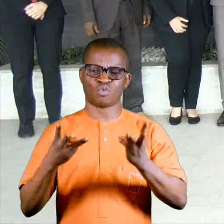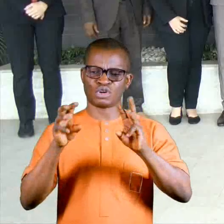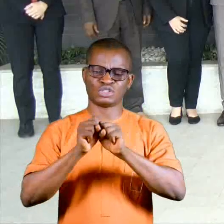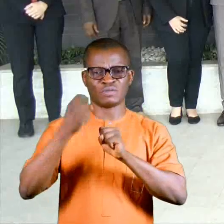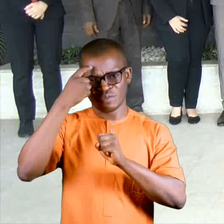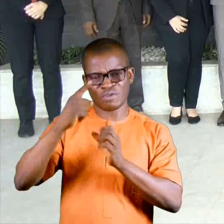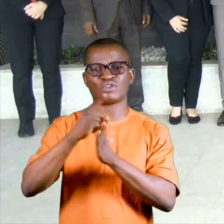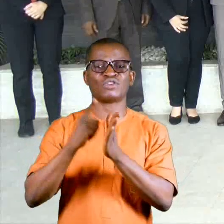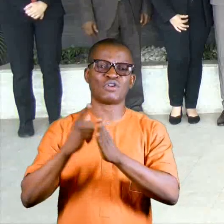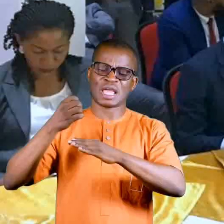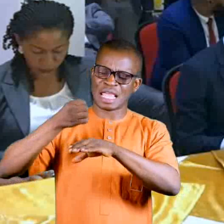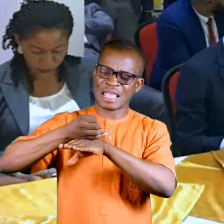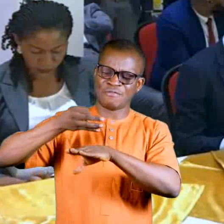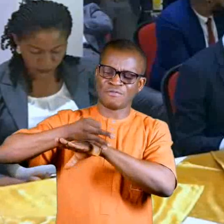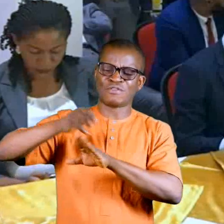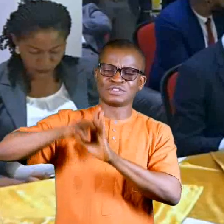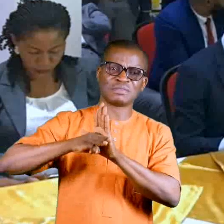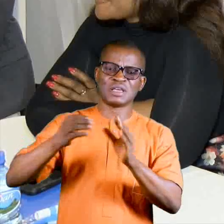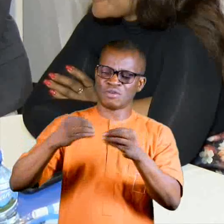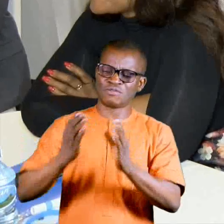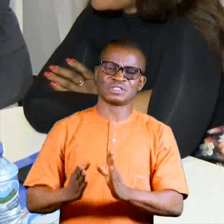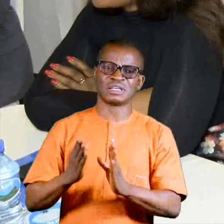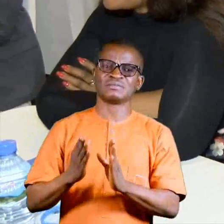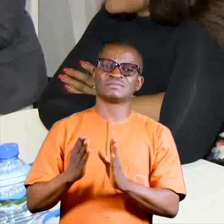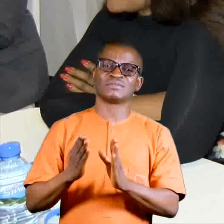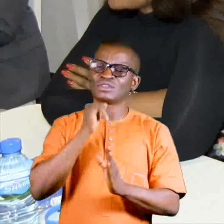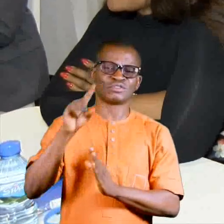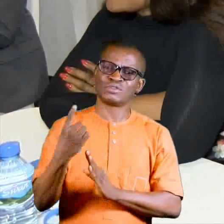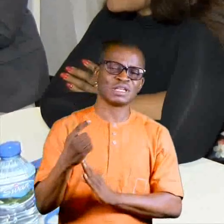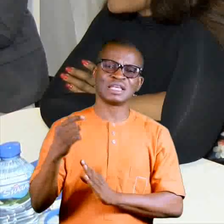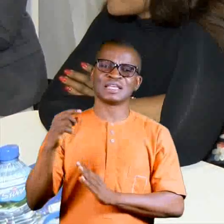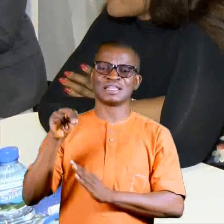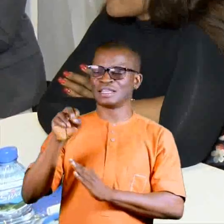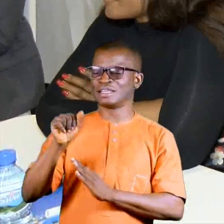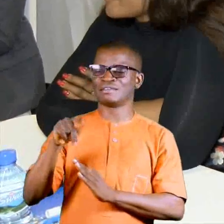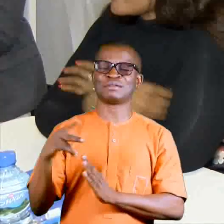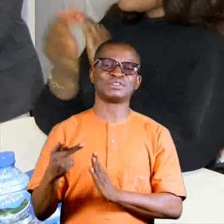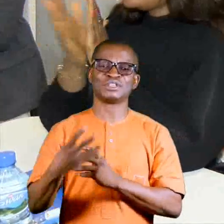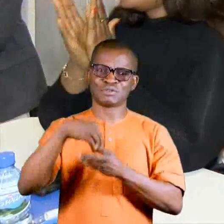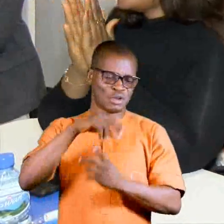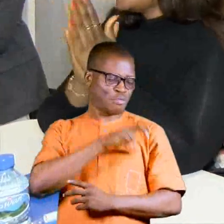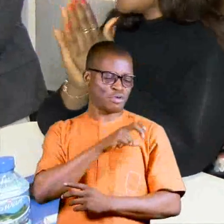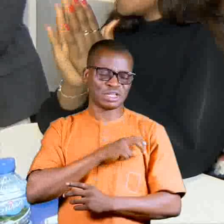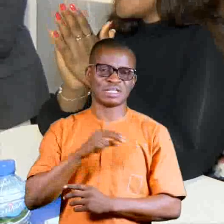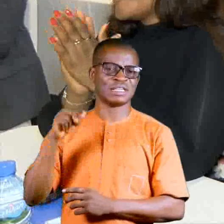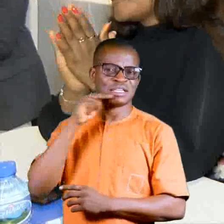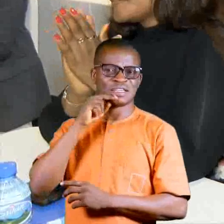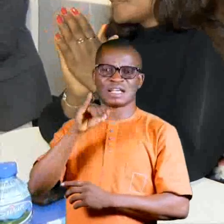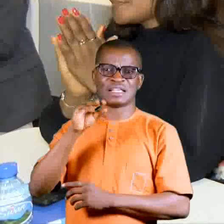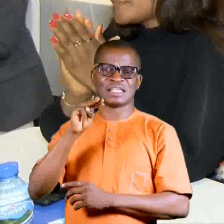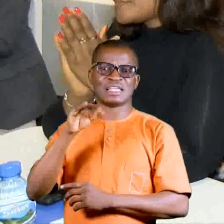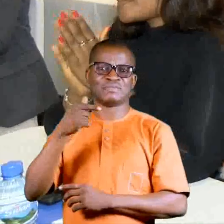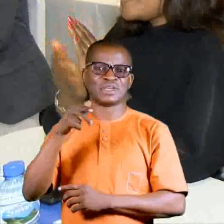workshops for law enforcement officers, not only NAPTIP officers, but even police, Nigerian Immigration Service,